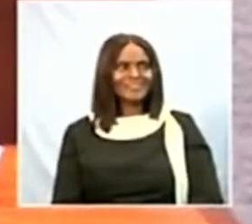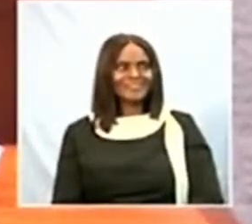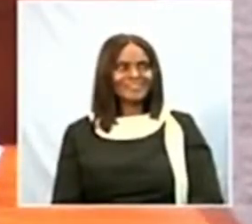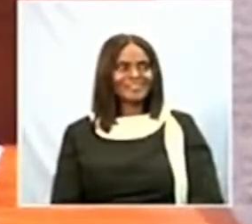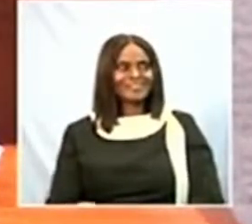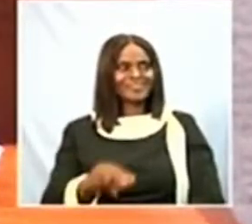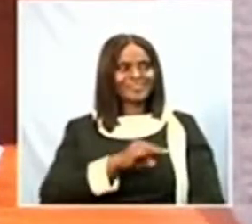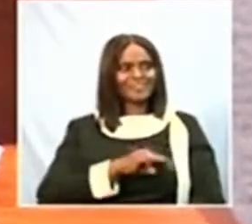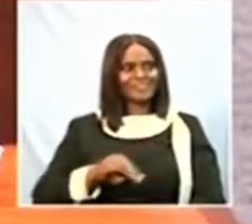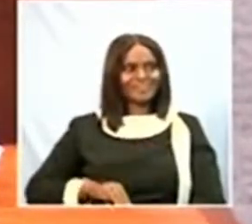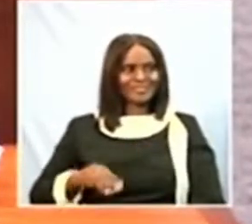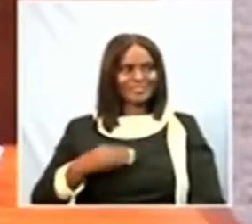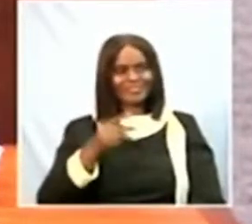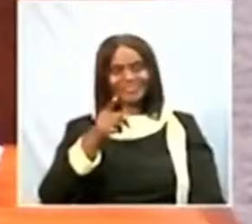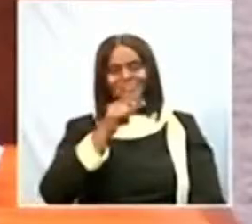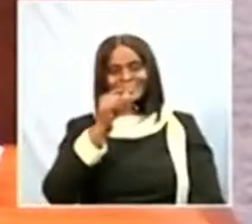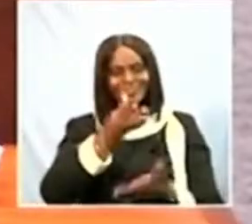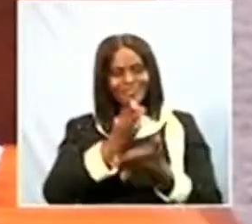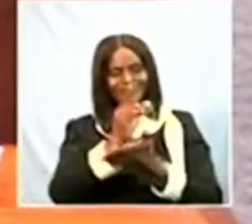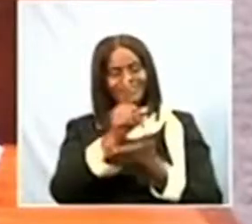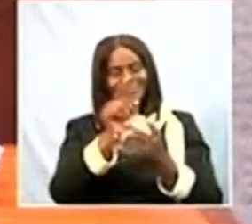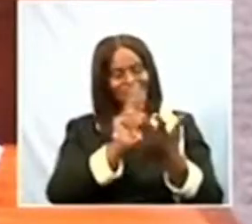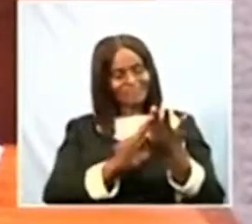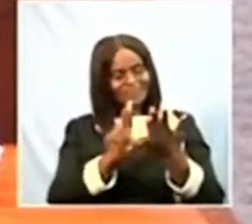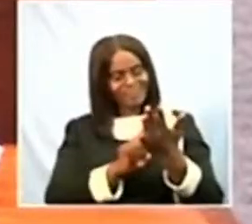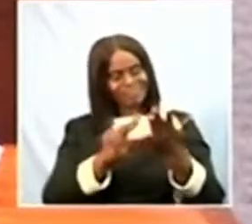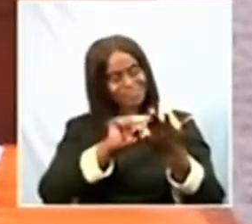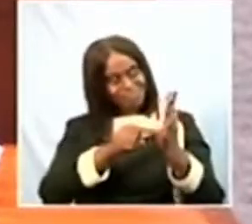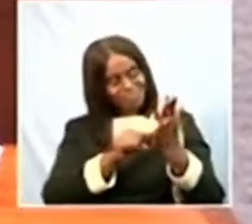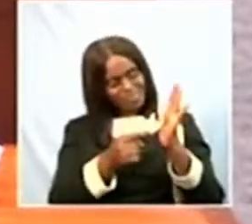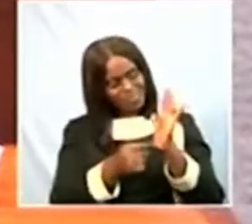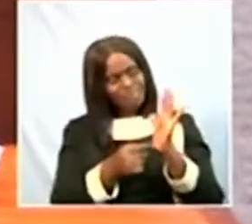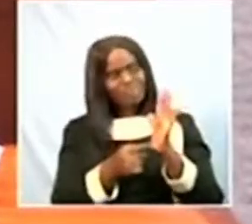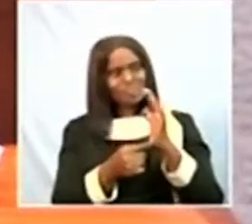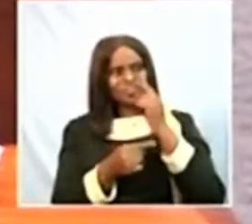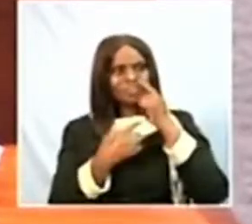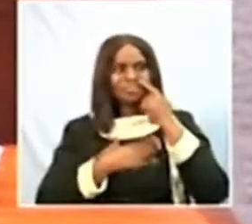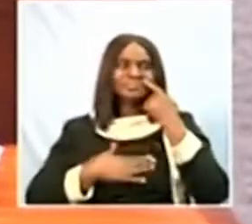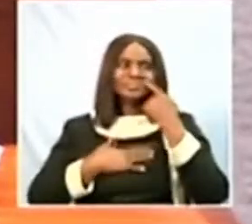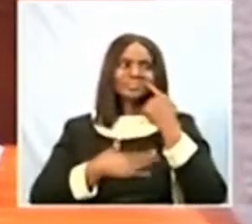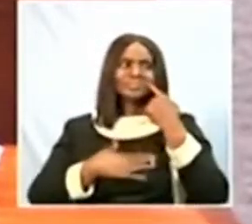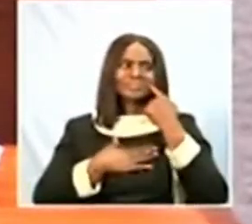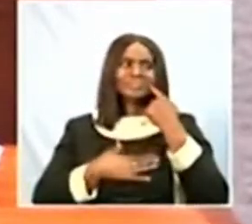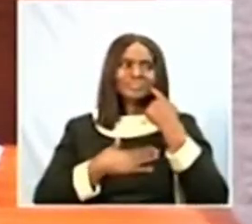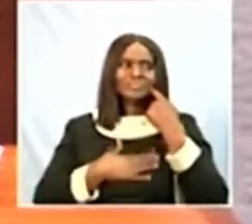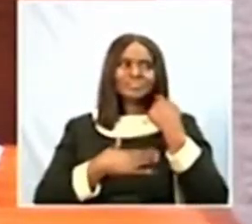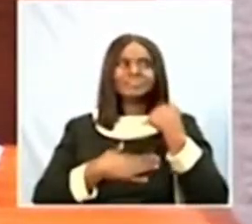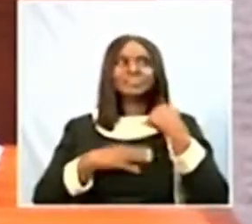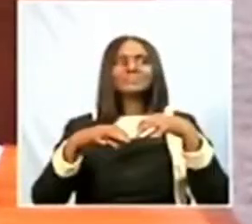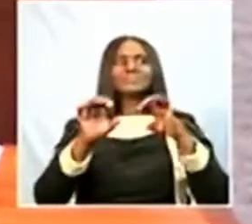Honorable member, you are not in order to read your points. Please submit.